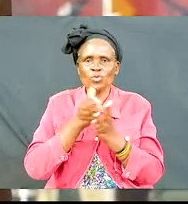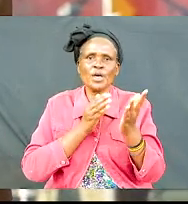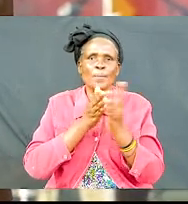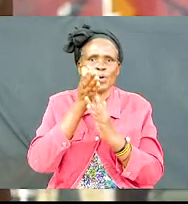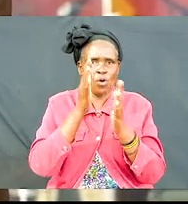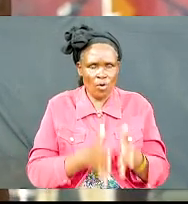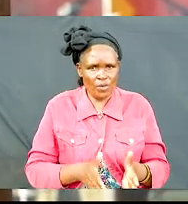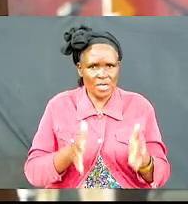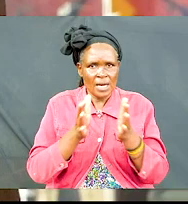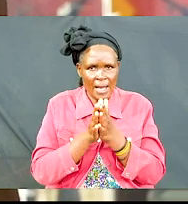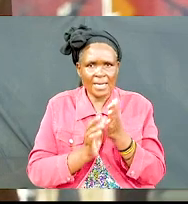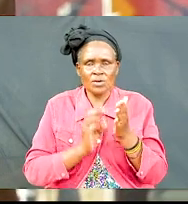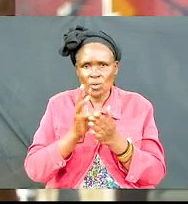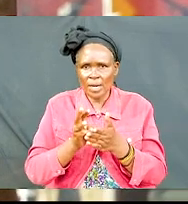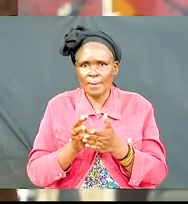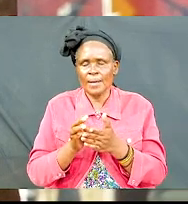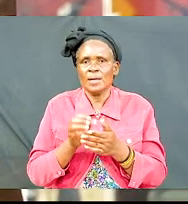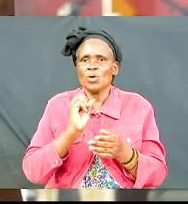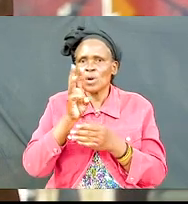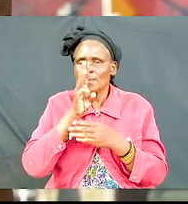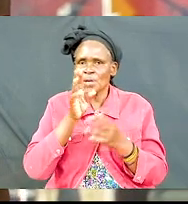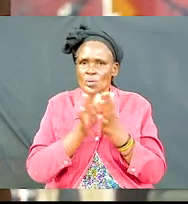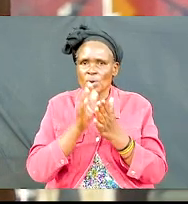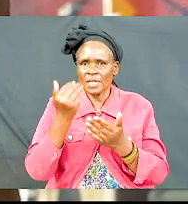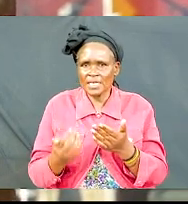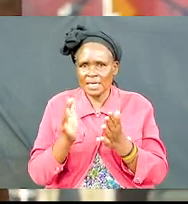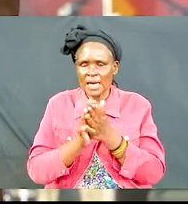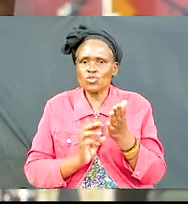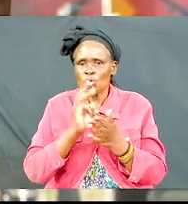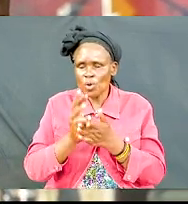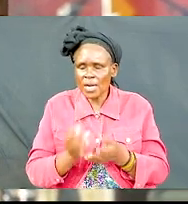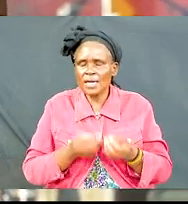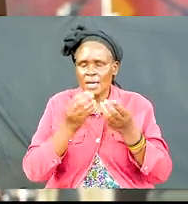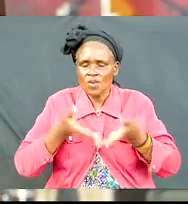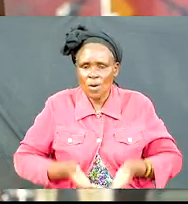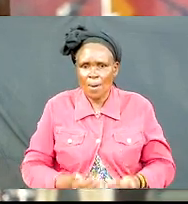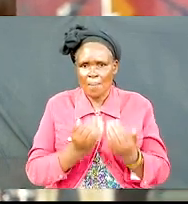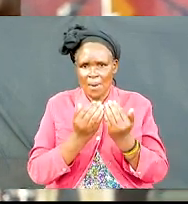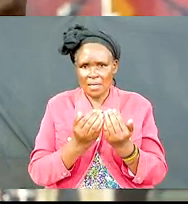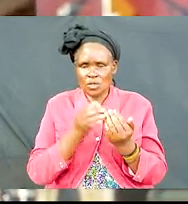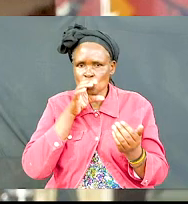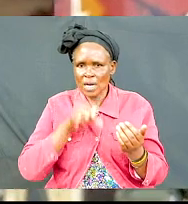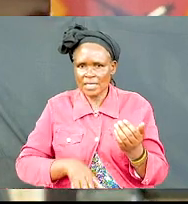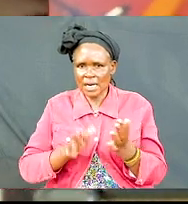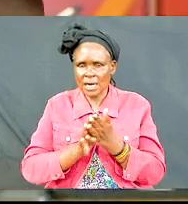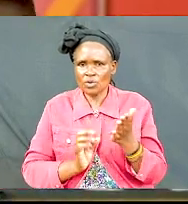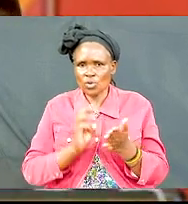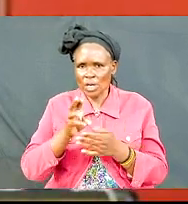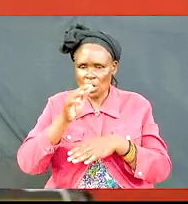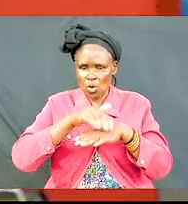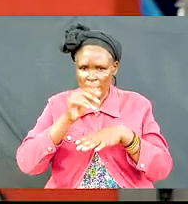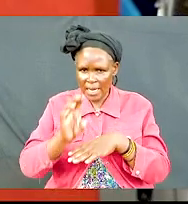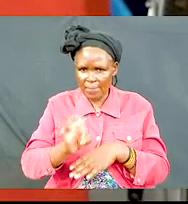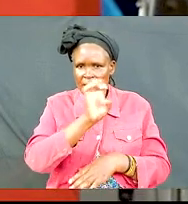will be with a child and will give birth to a son, and they will call him